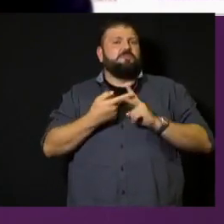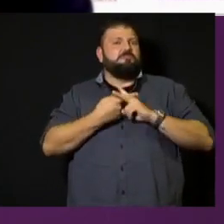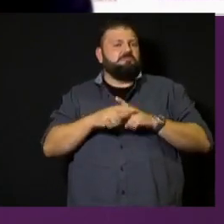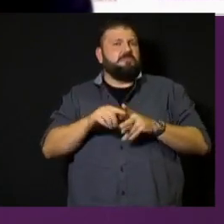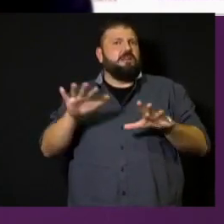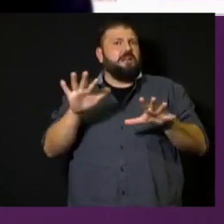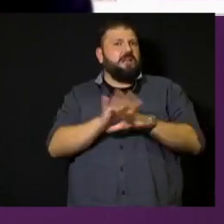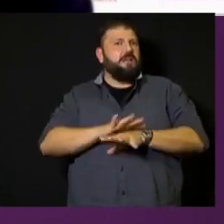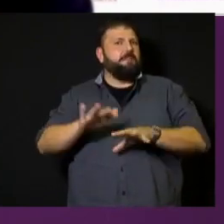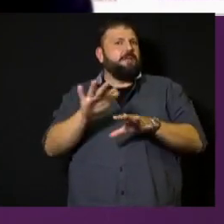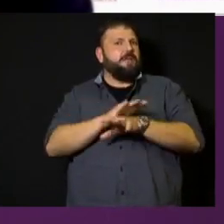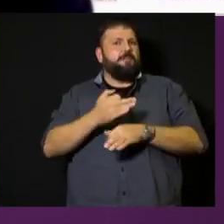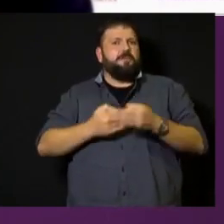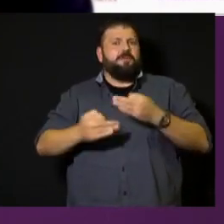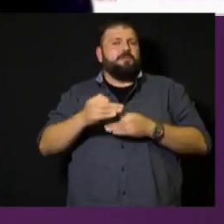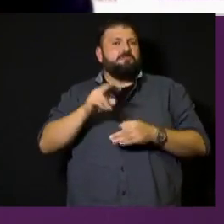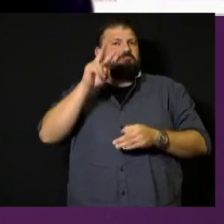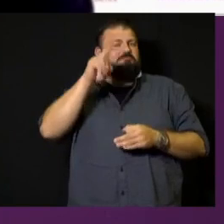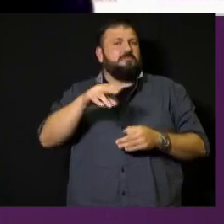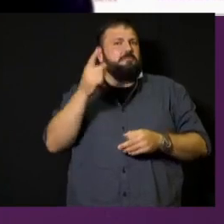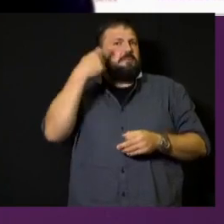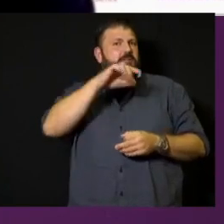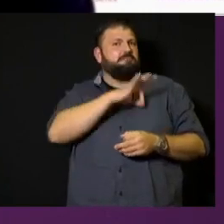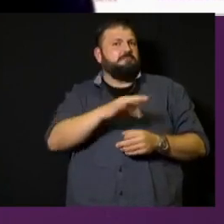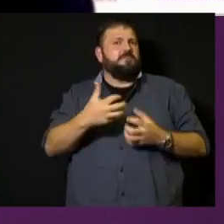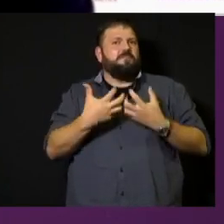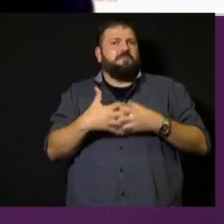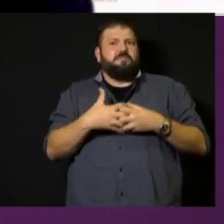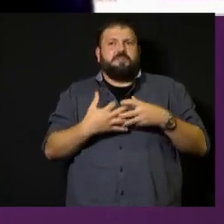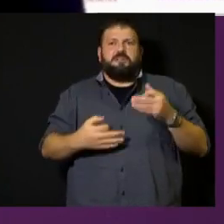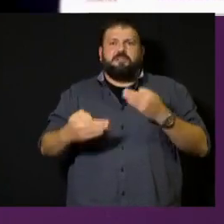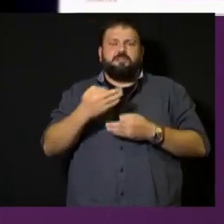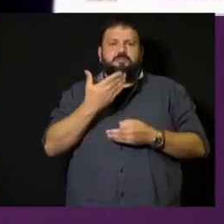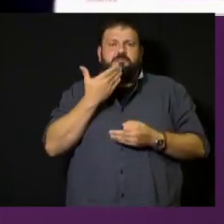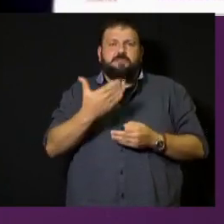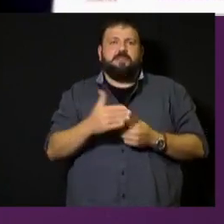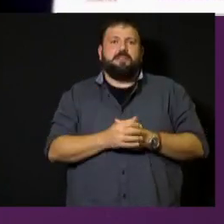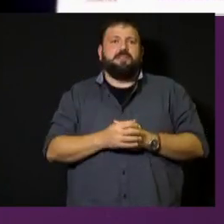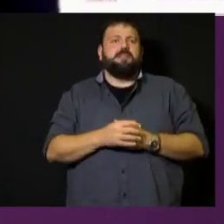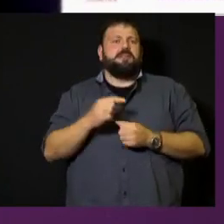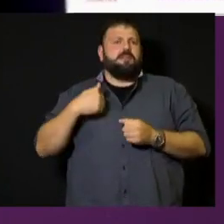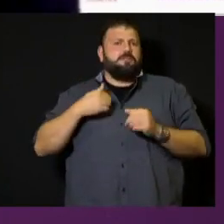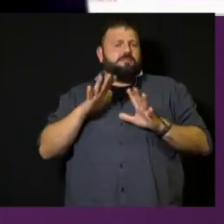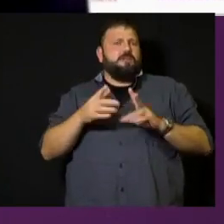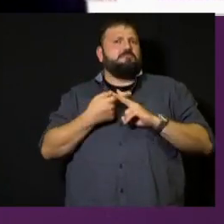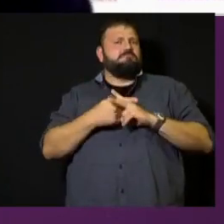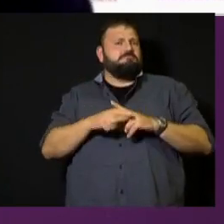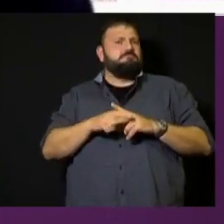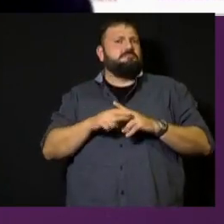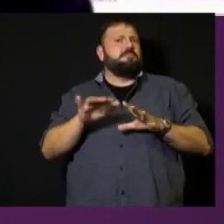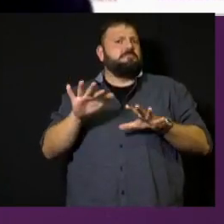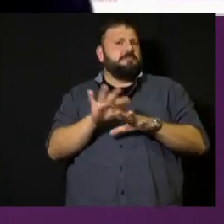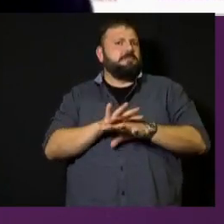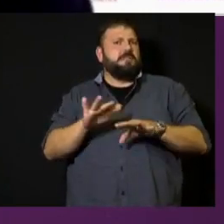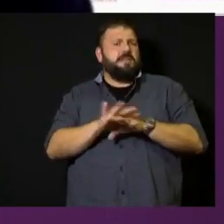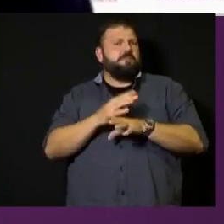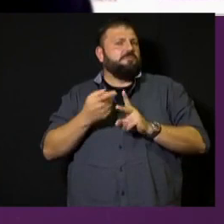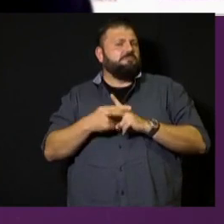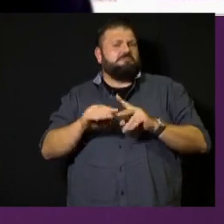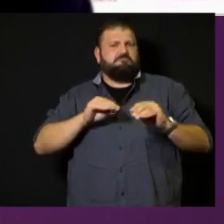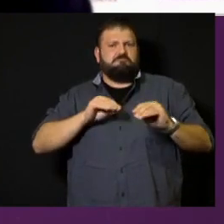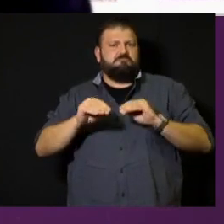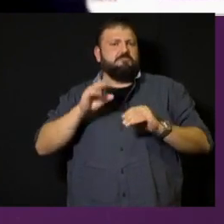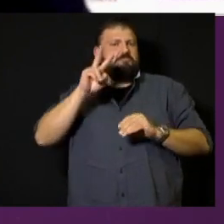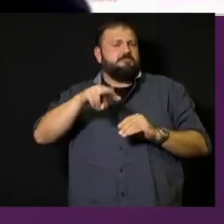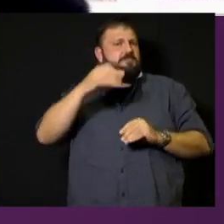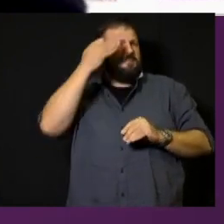I heard Lex, I was doing things in my website. While I was listening to her, I was changing things on the